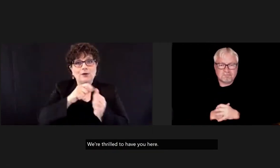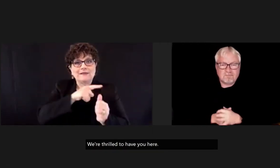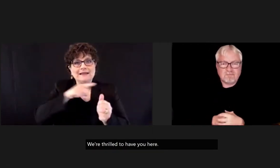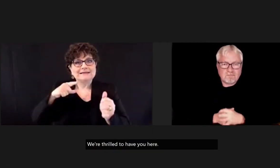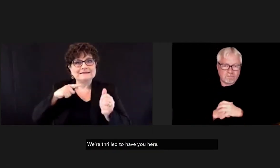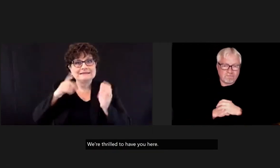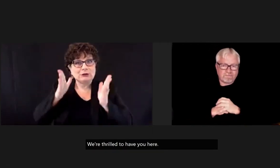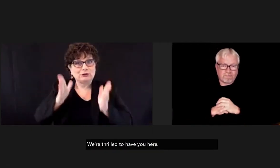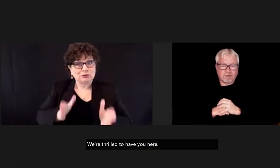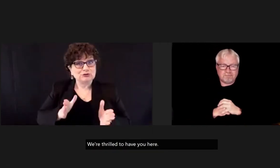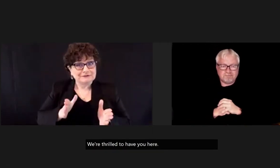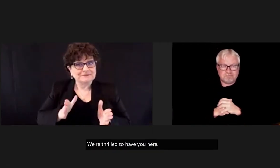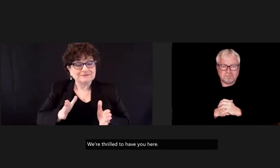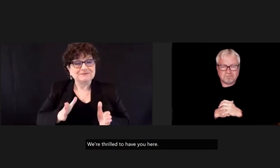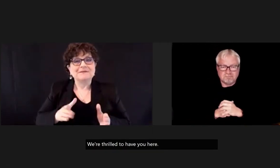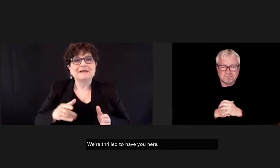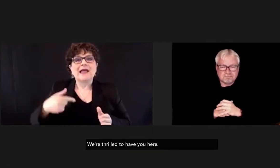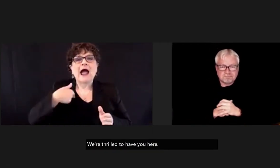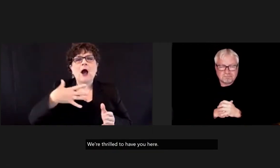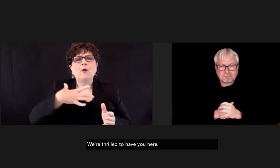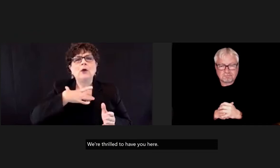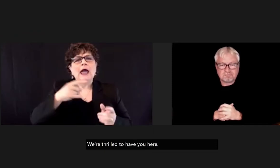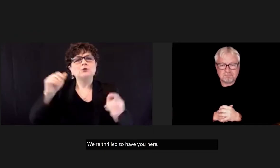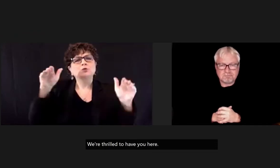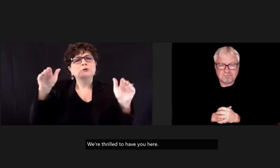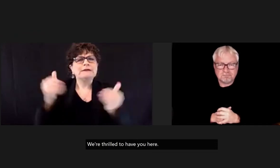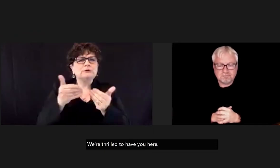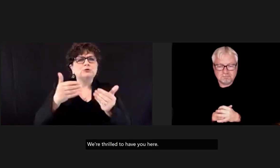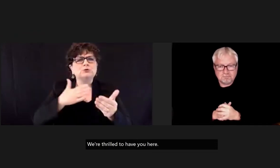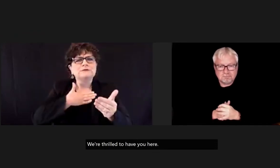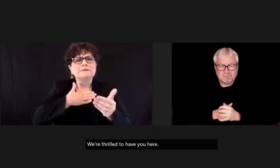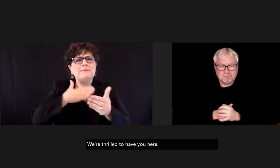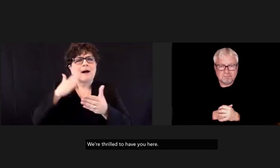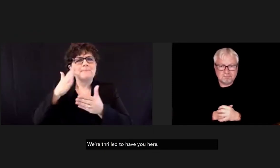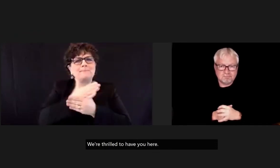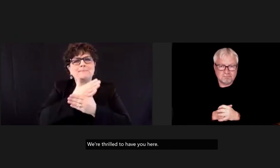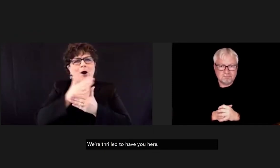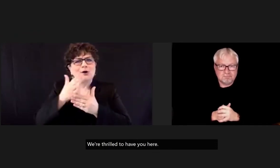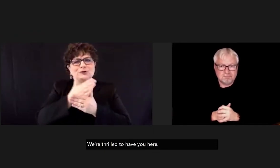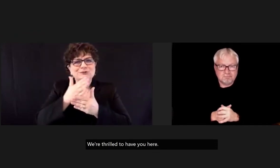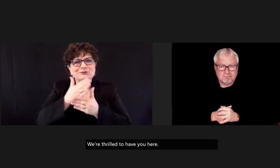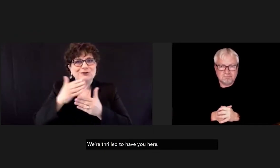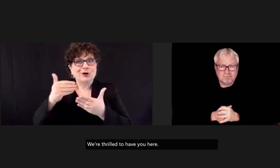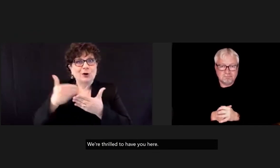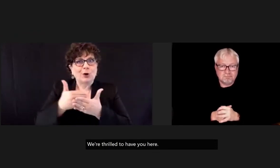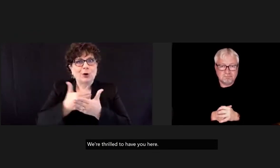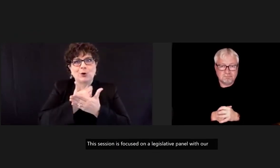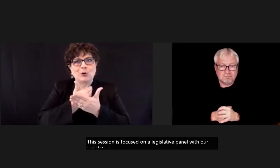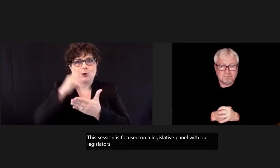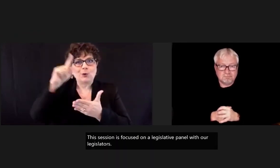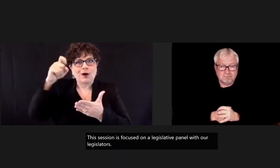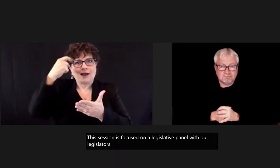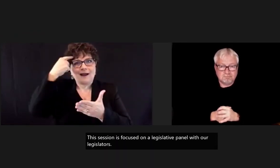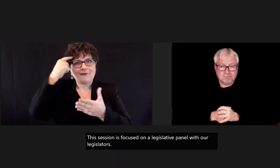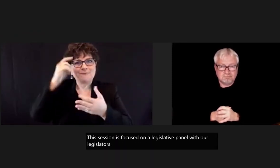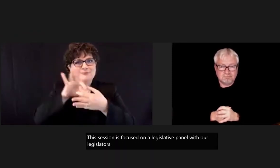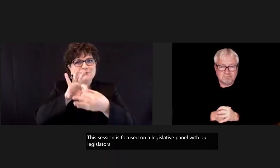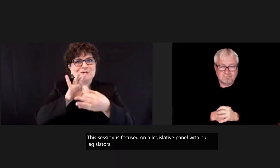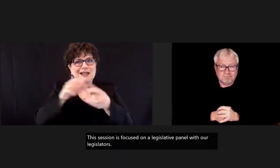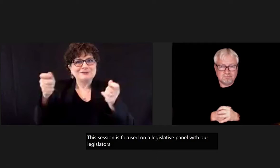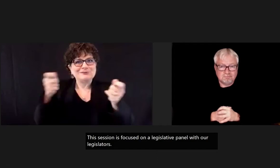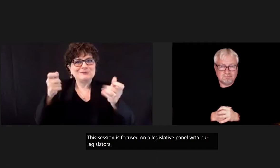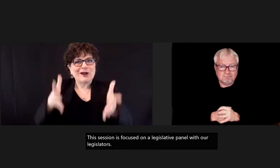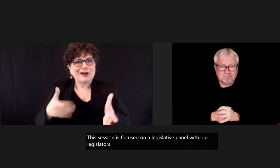a legislative panel with our legislators. I would like to introduce my partner for